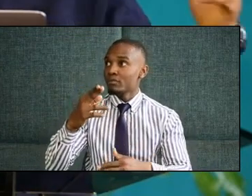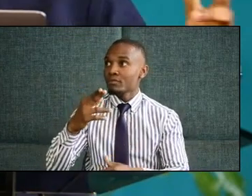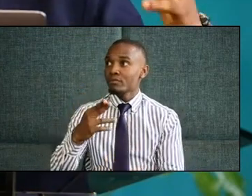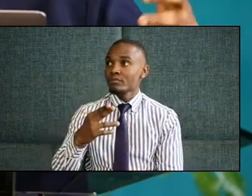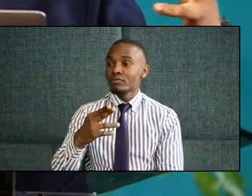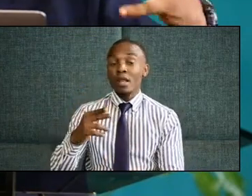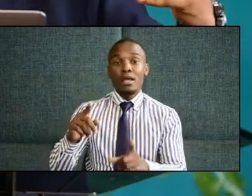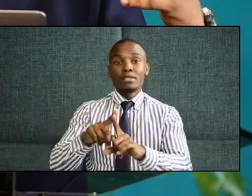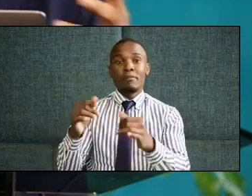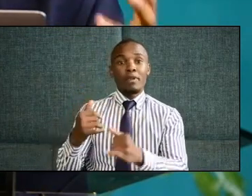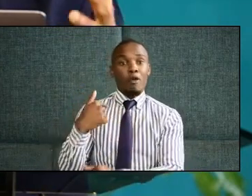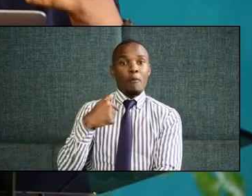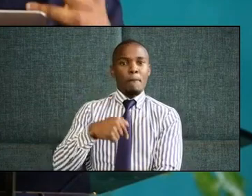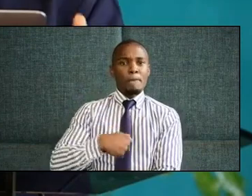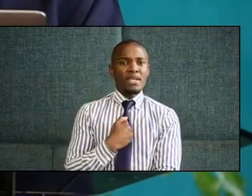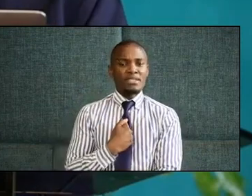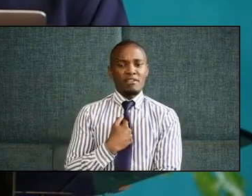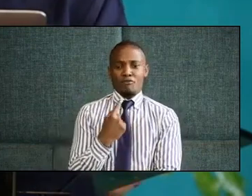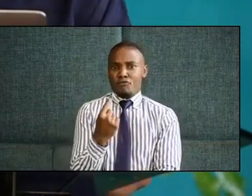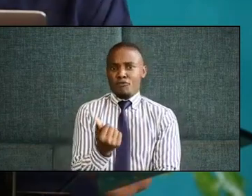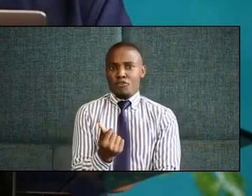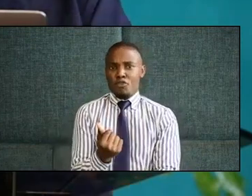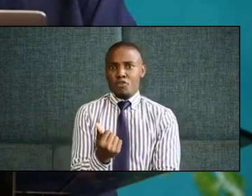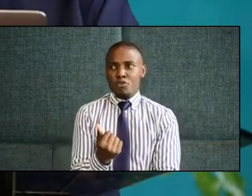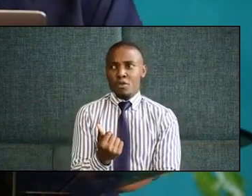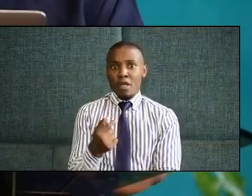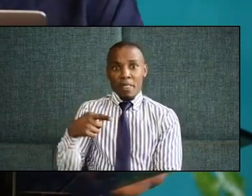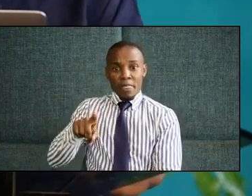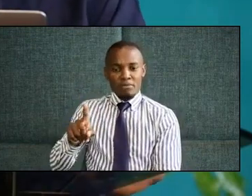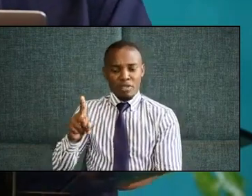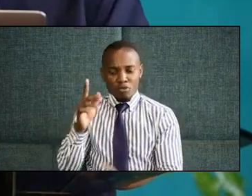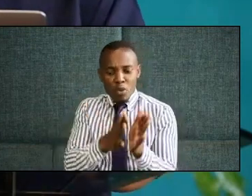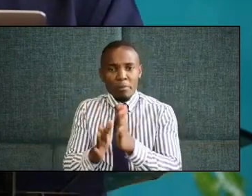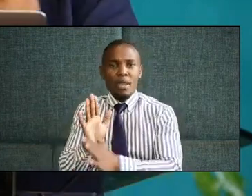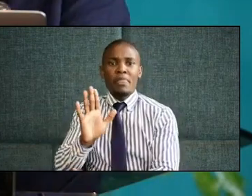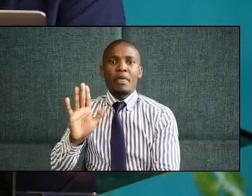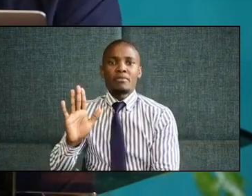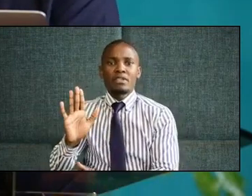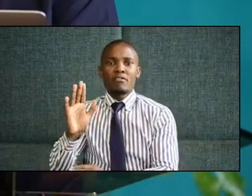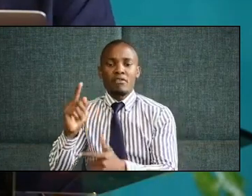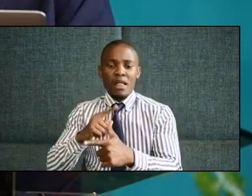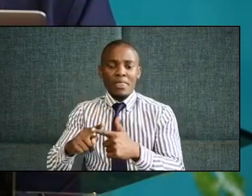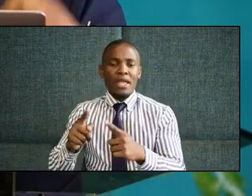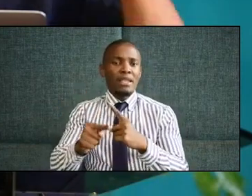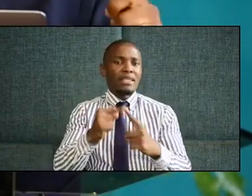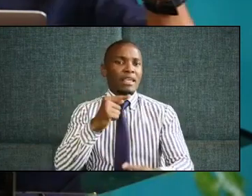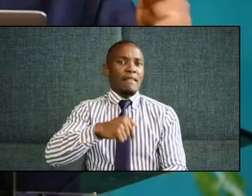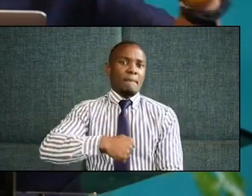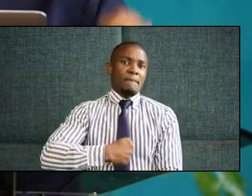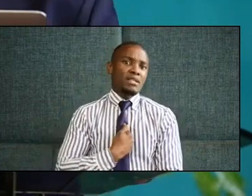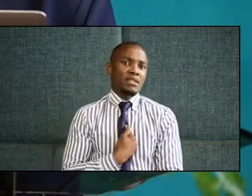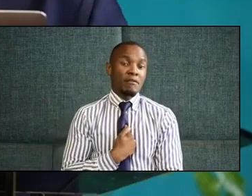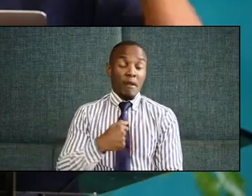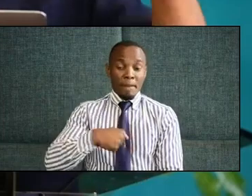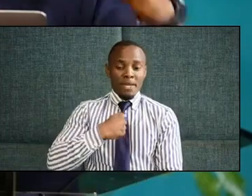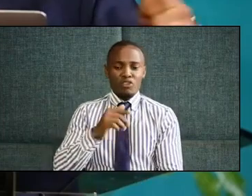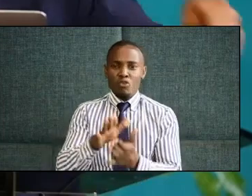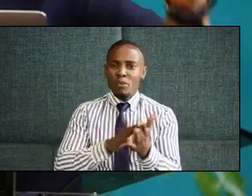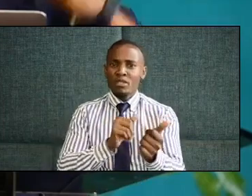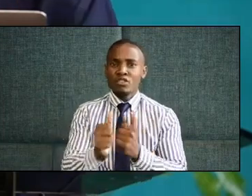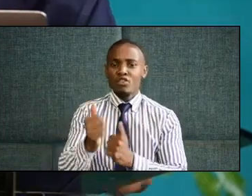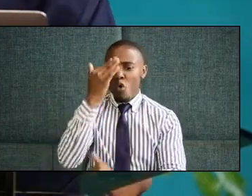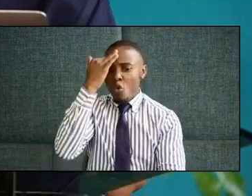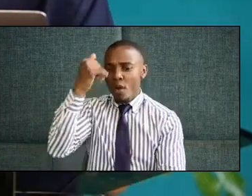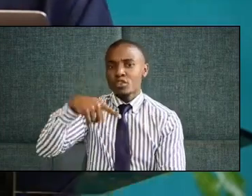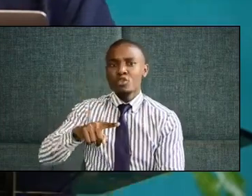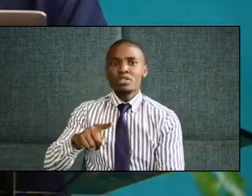And since I am in few number, they will gather themselves together and kill me. I shall be destroyed. Why